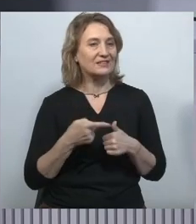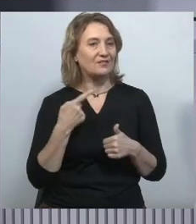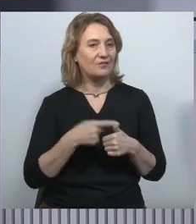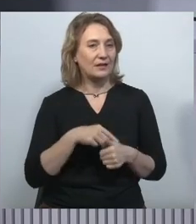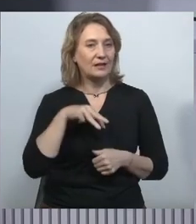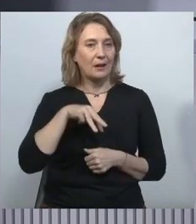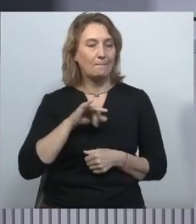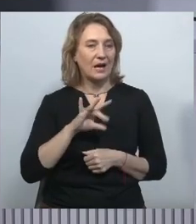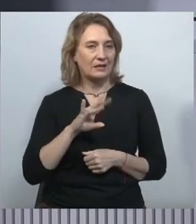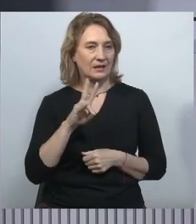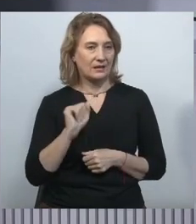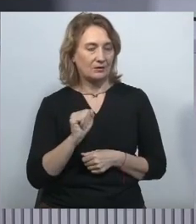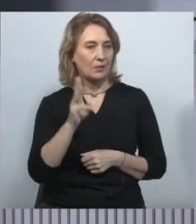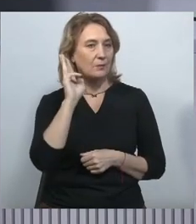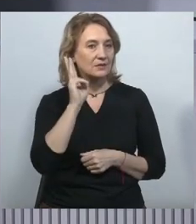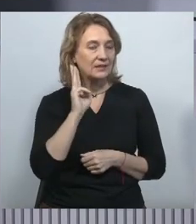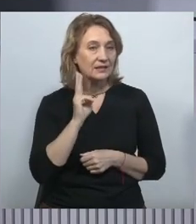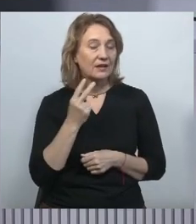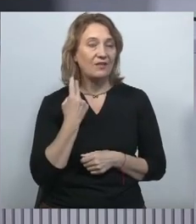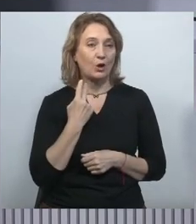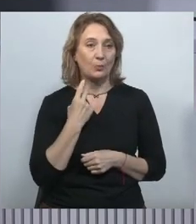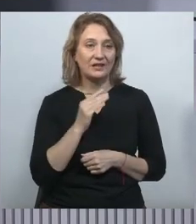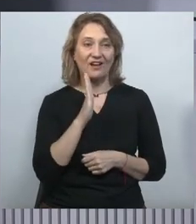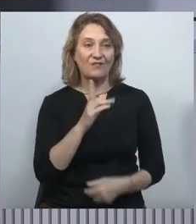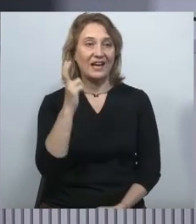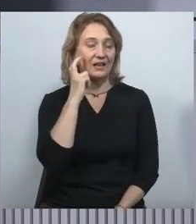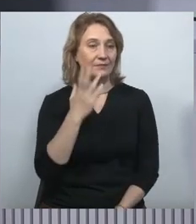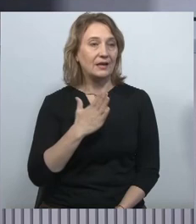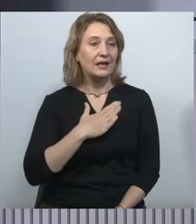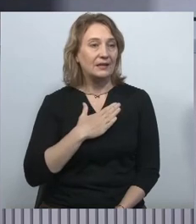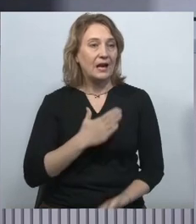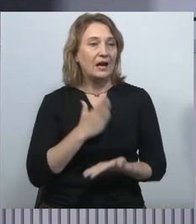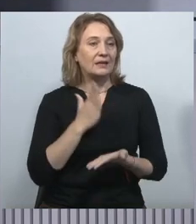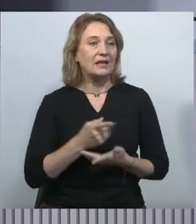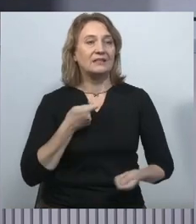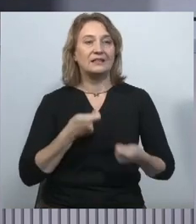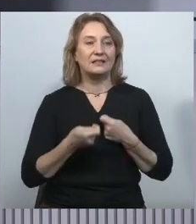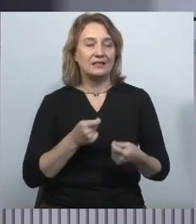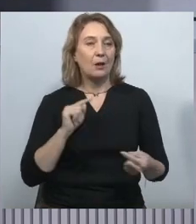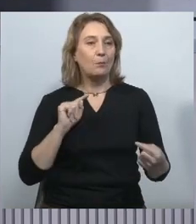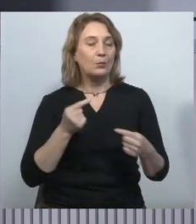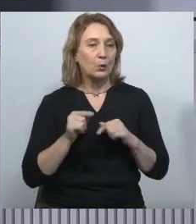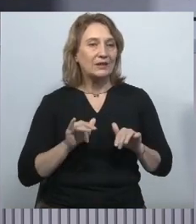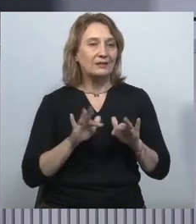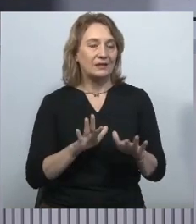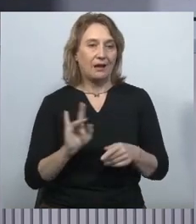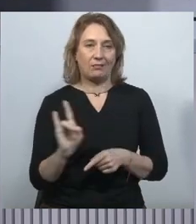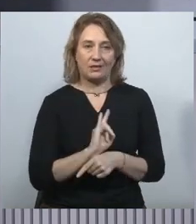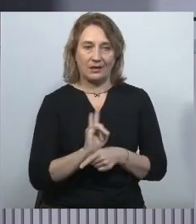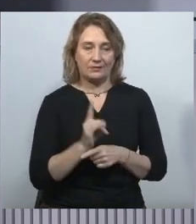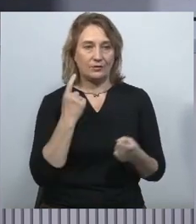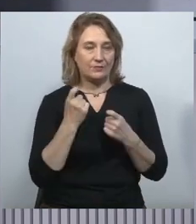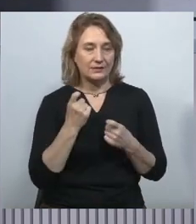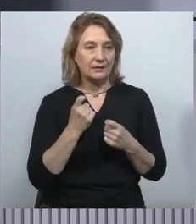is Maryna Bezkorovaina, and I represent the British Embassy in Kyiv, and